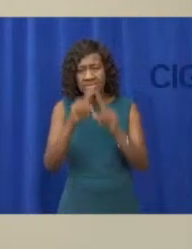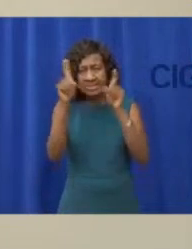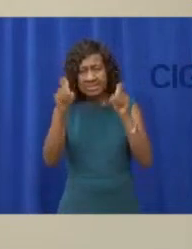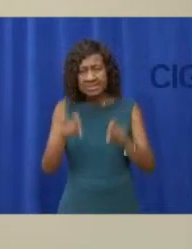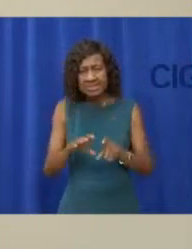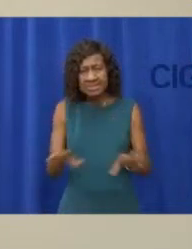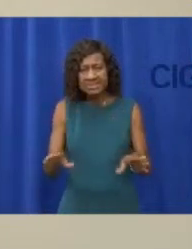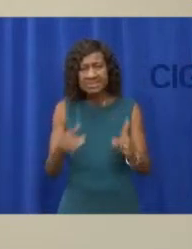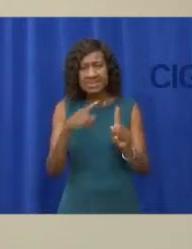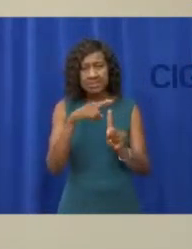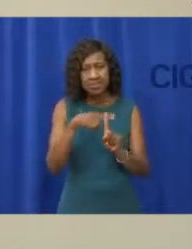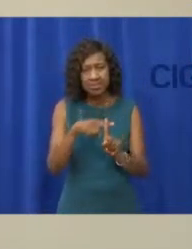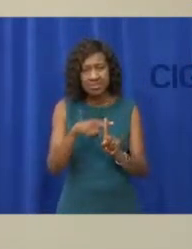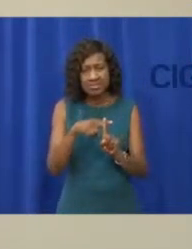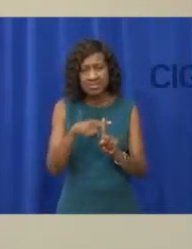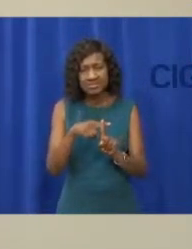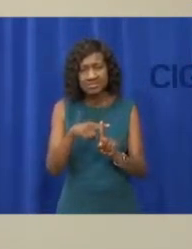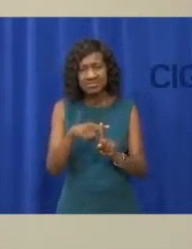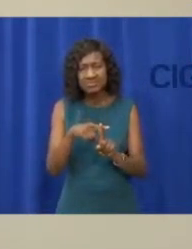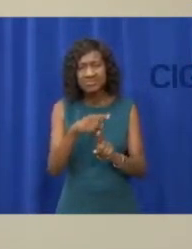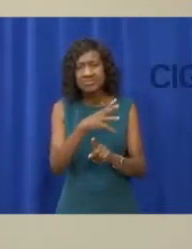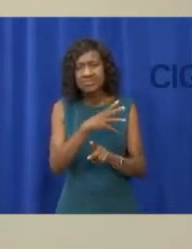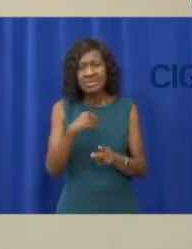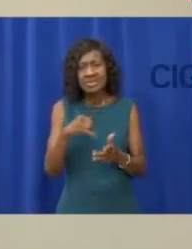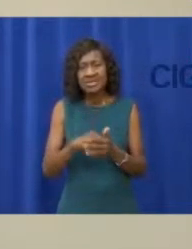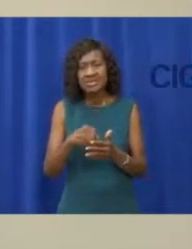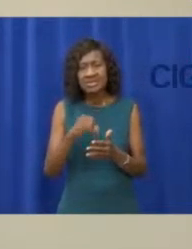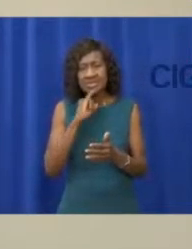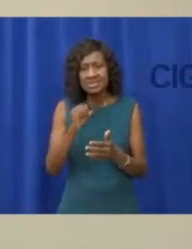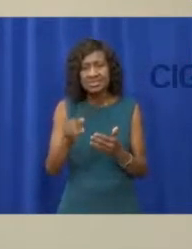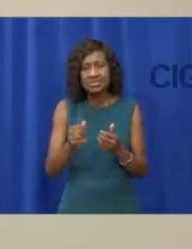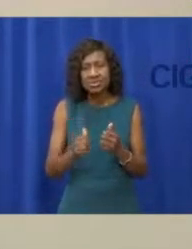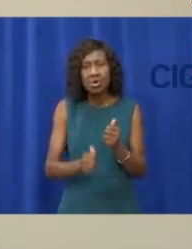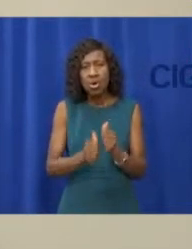we're almost at the end of their isolation.